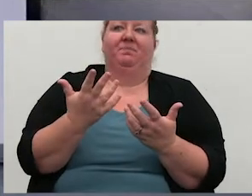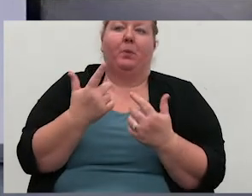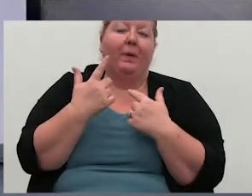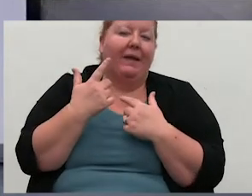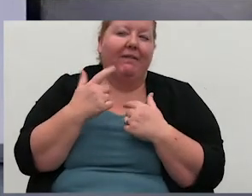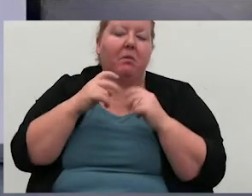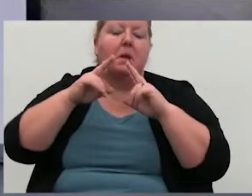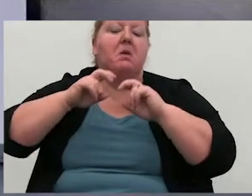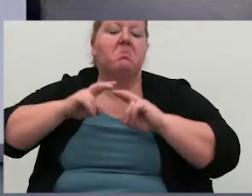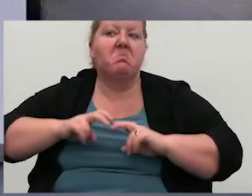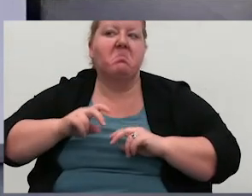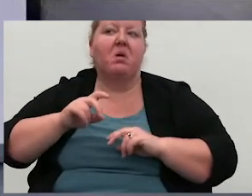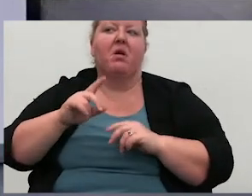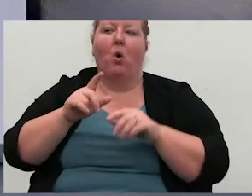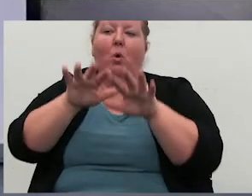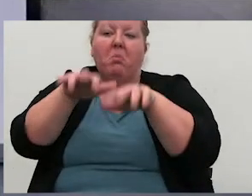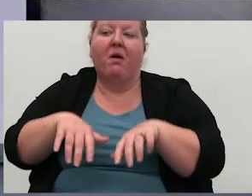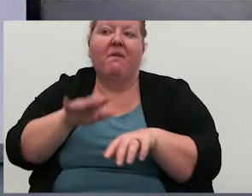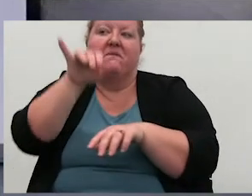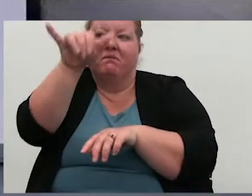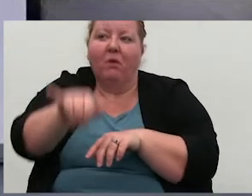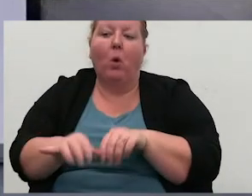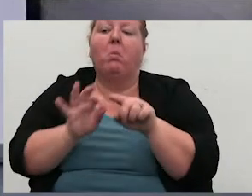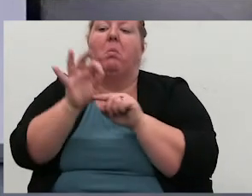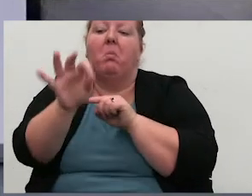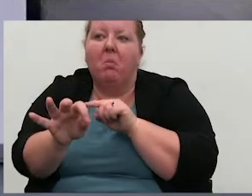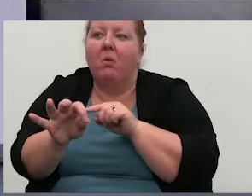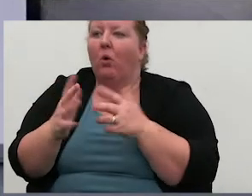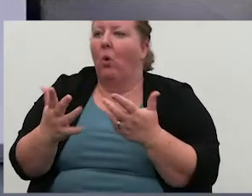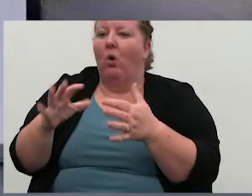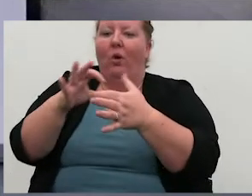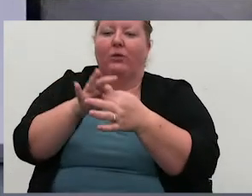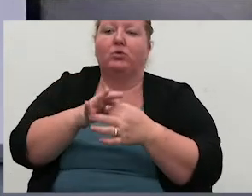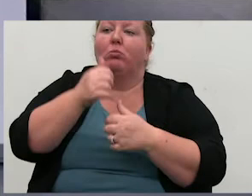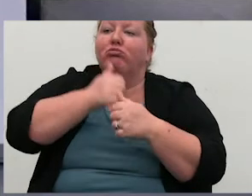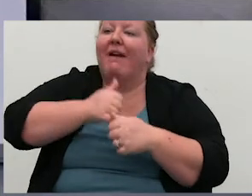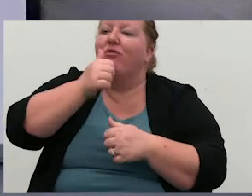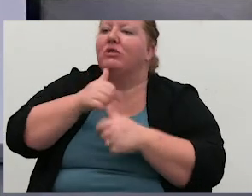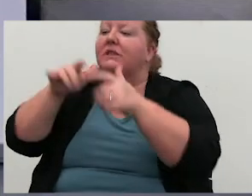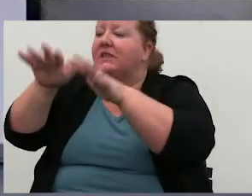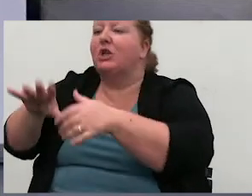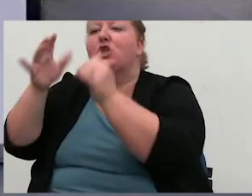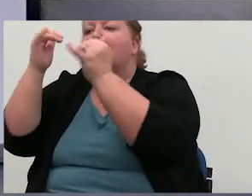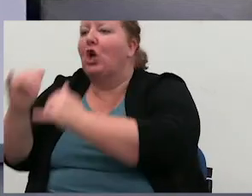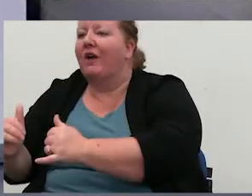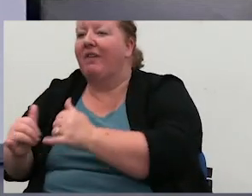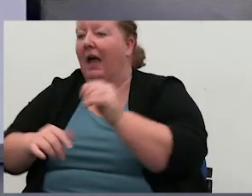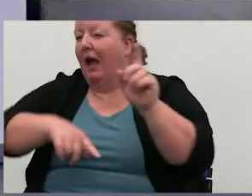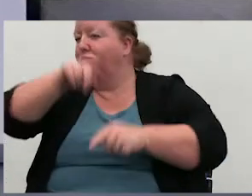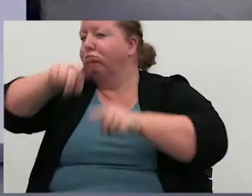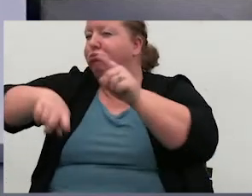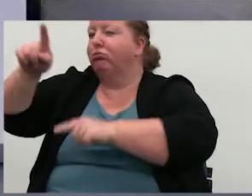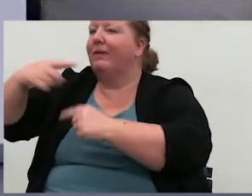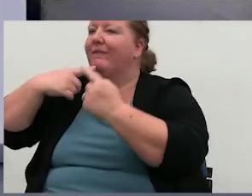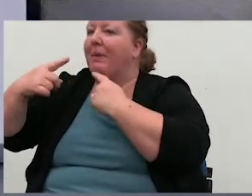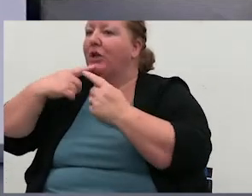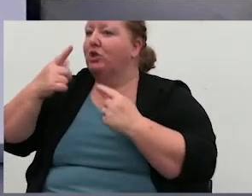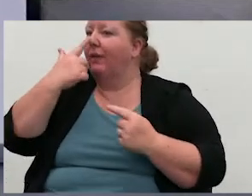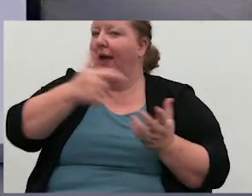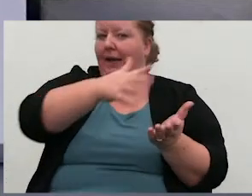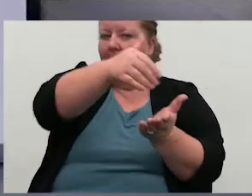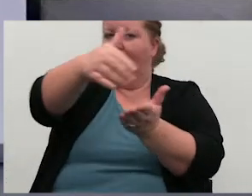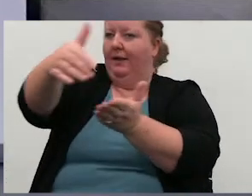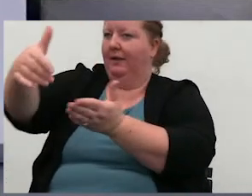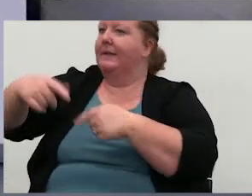inquired about, if we've filled in forms about our preferences with surveys, all sorts of information that they can gather from